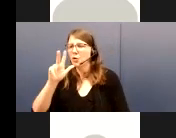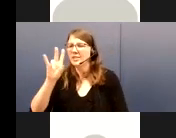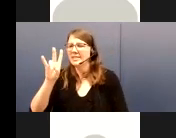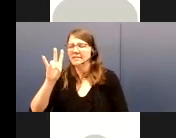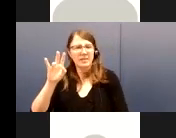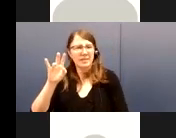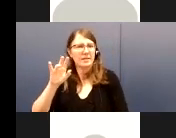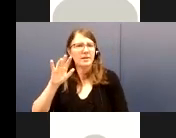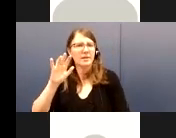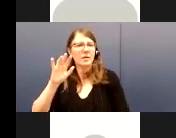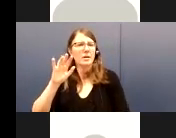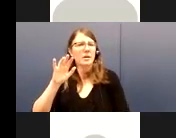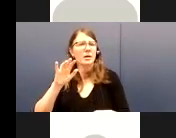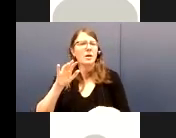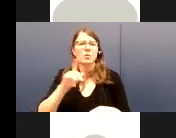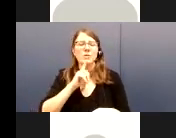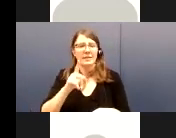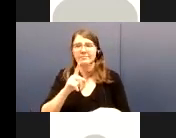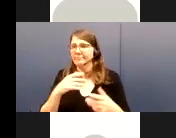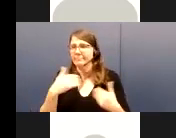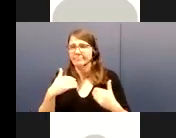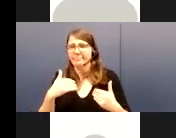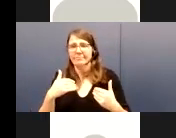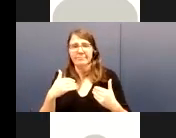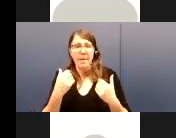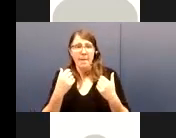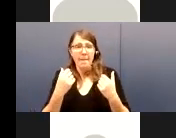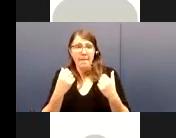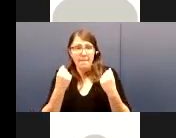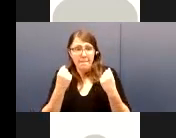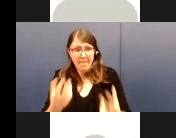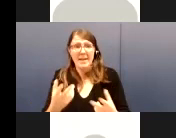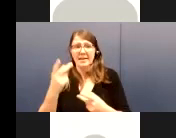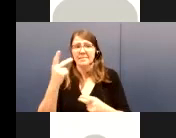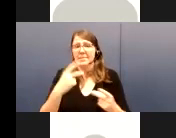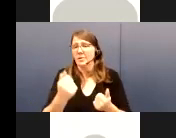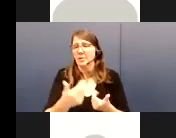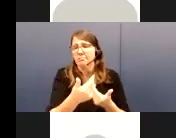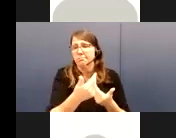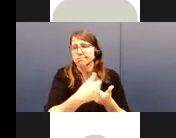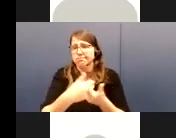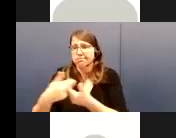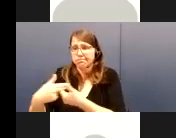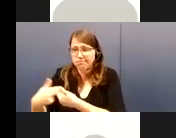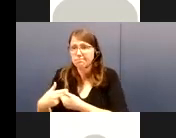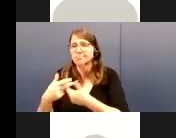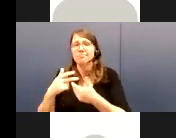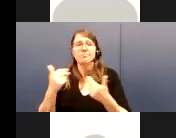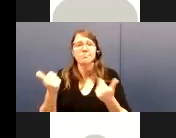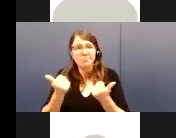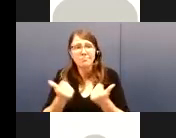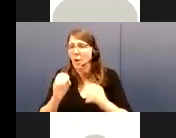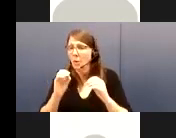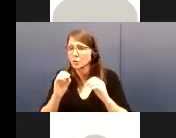So there's a ton of opportunity for growth, but there's also a lot of good professionals out there that you can access, right? Which is